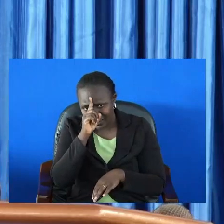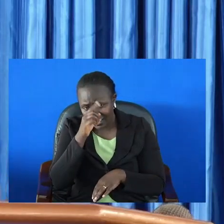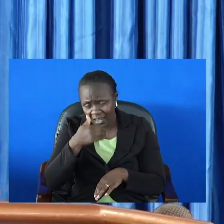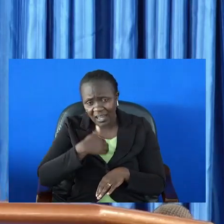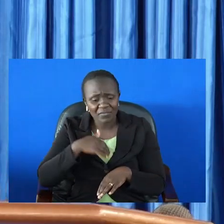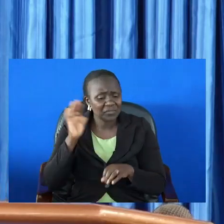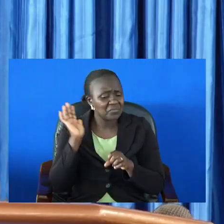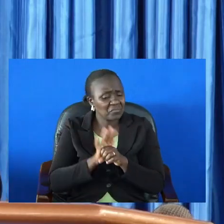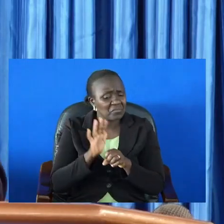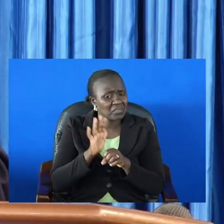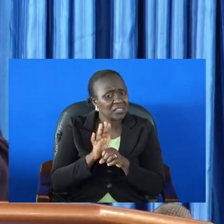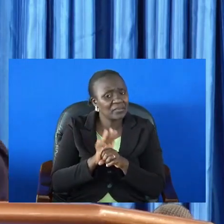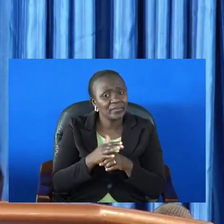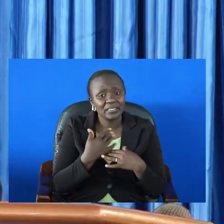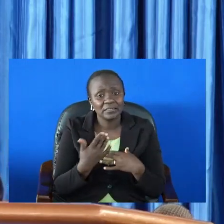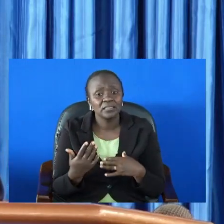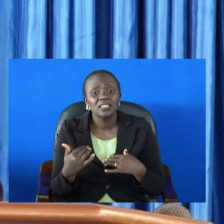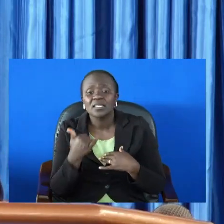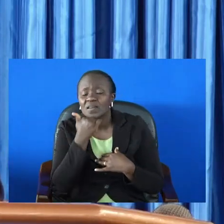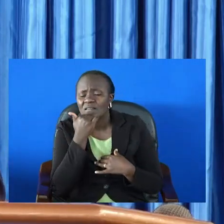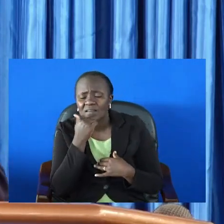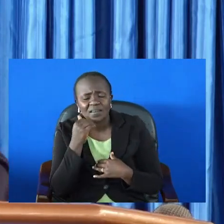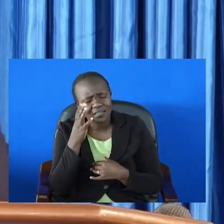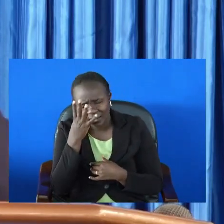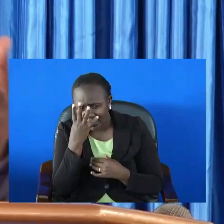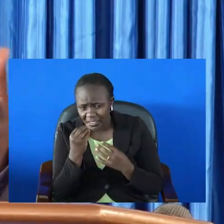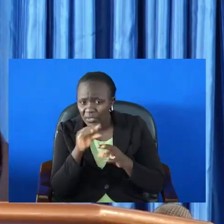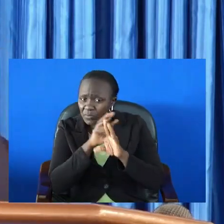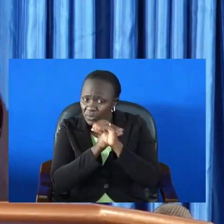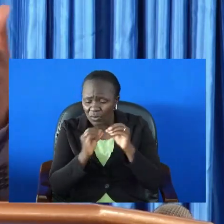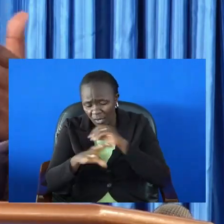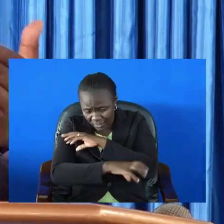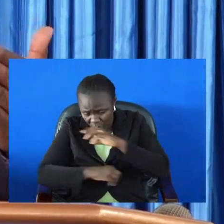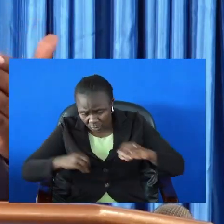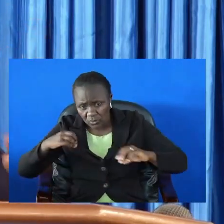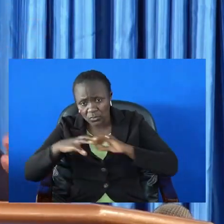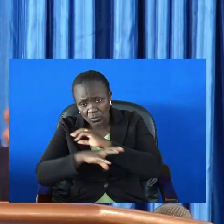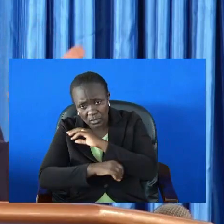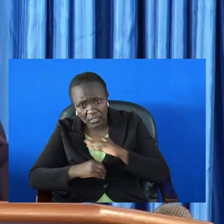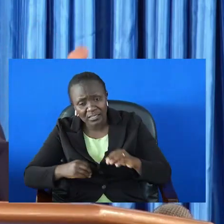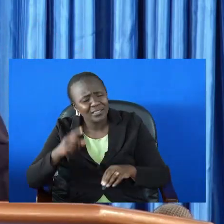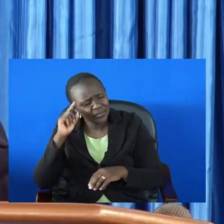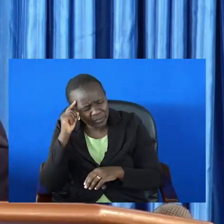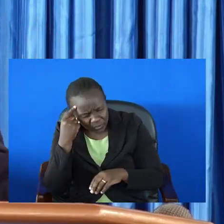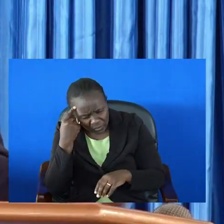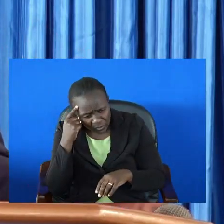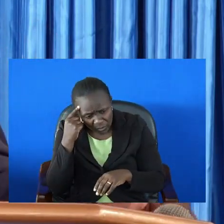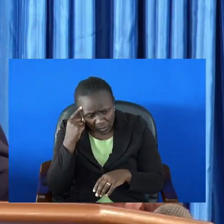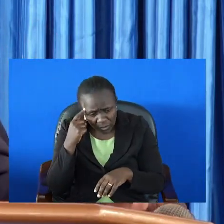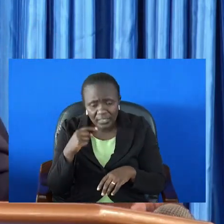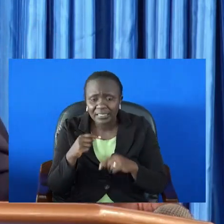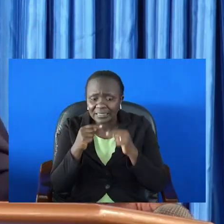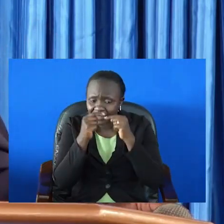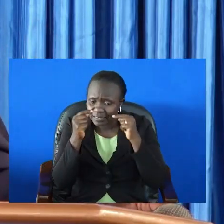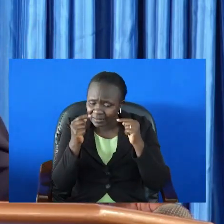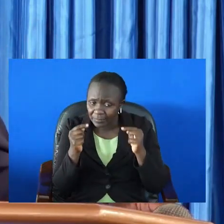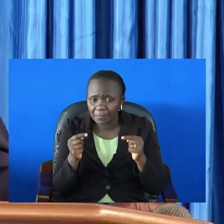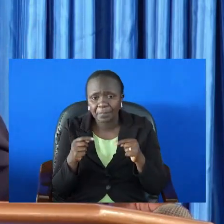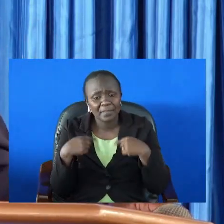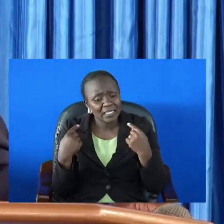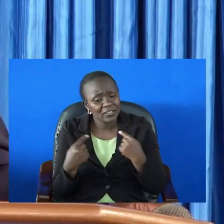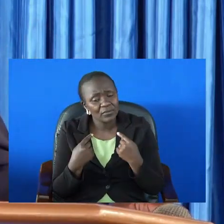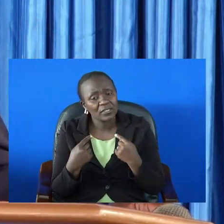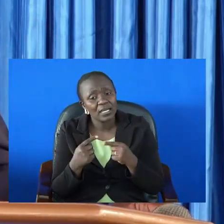lot of resentment, when I was sleepless, when I had stolen or thought evil about somebody," what are